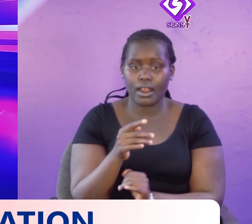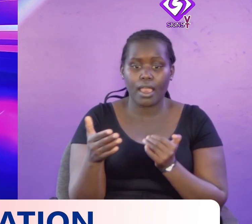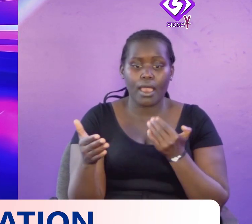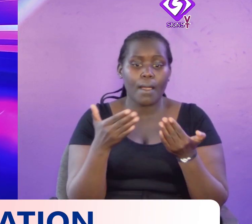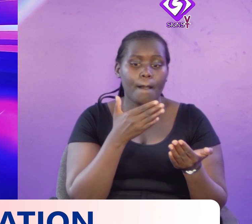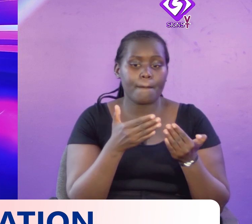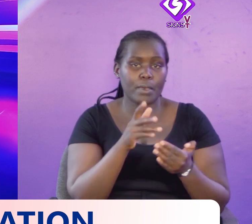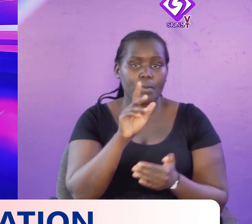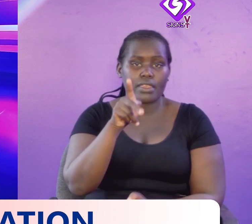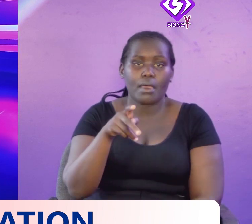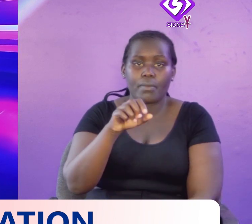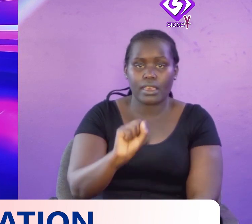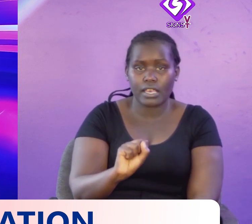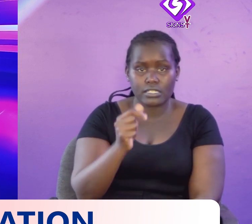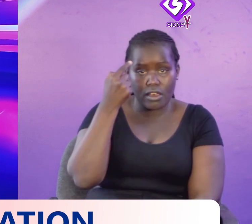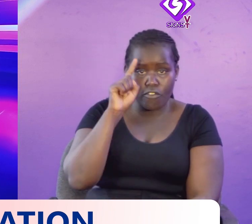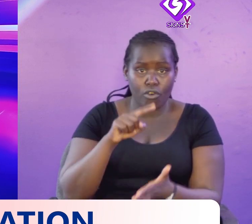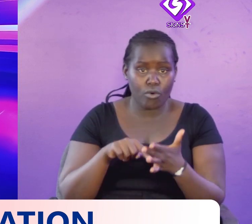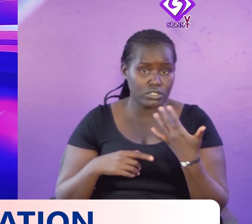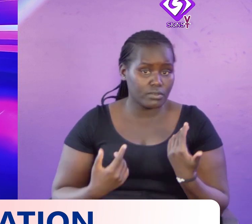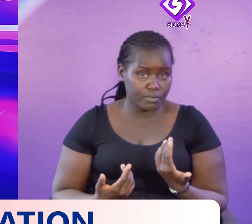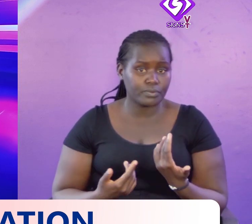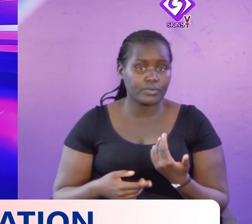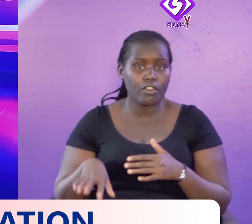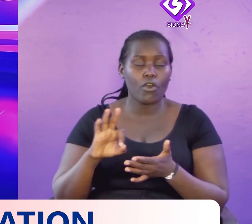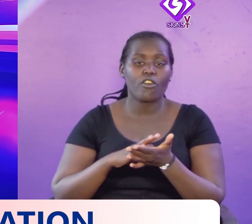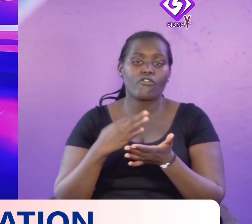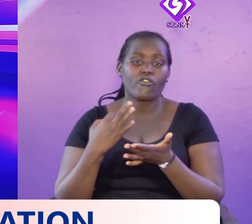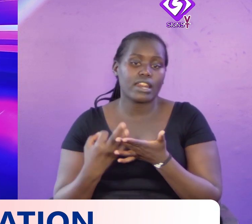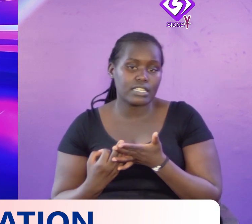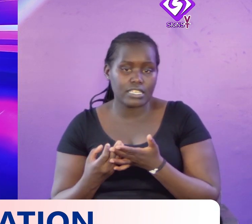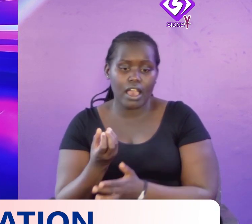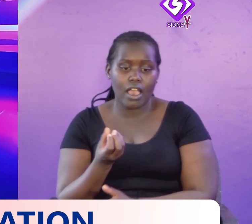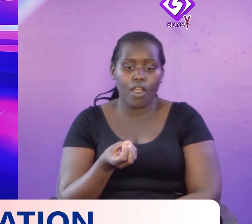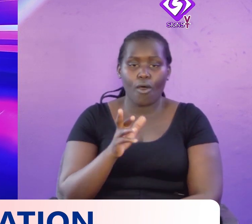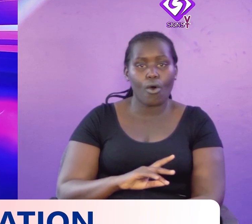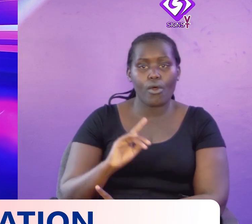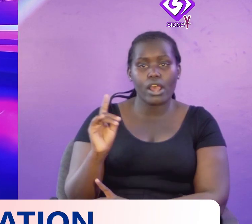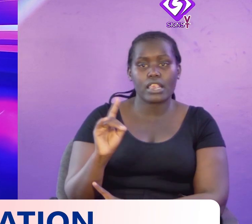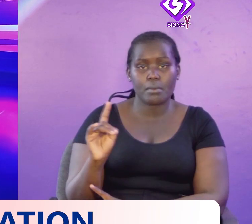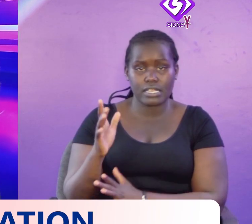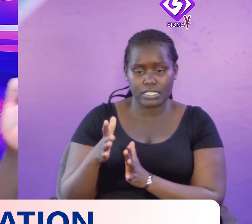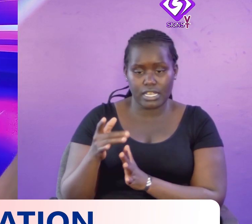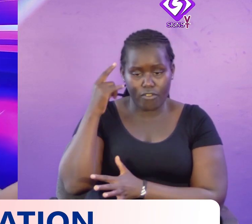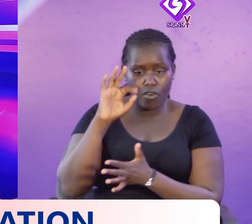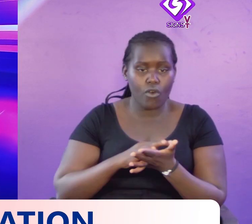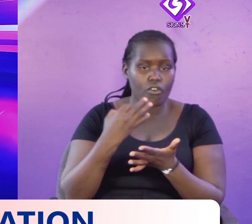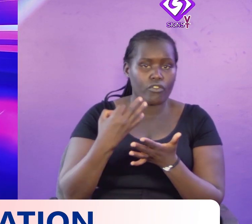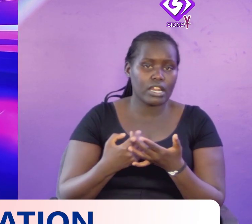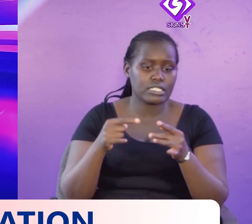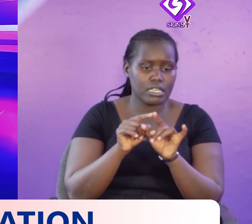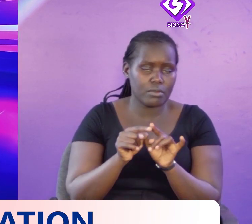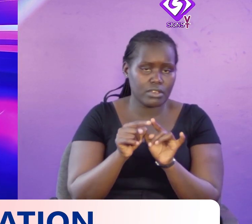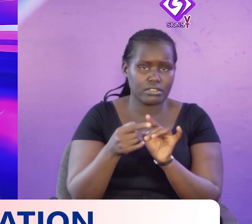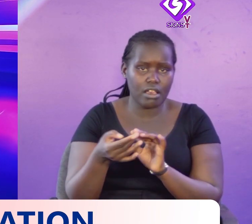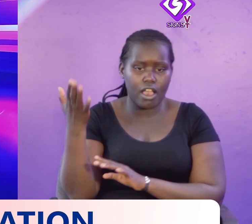the PS for finance, Yes. or the minister for finance, like we had before Mr. Mbadi